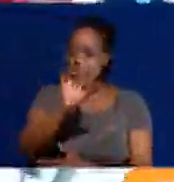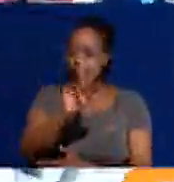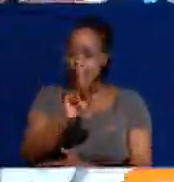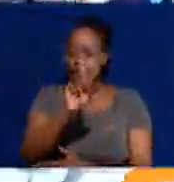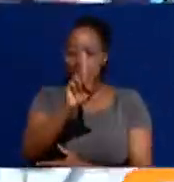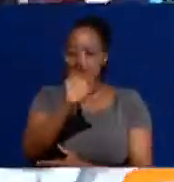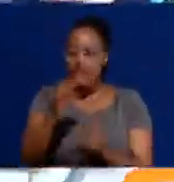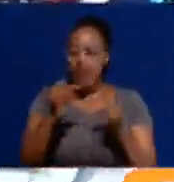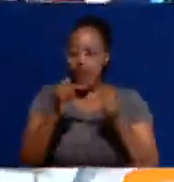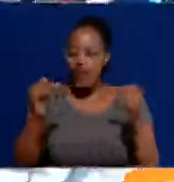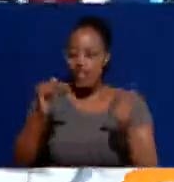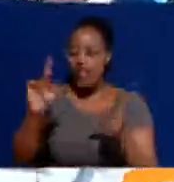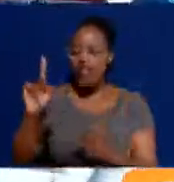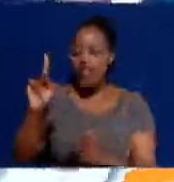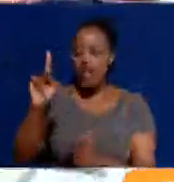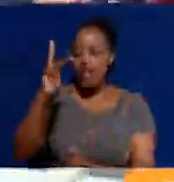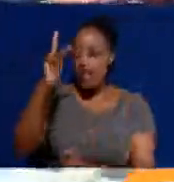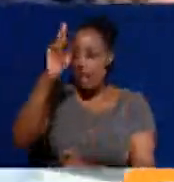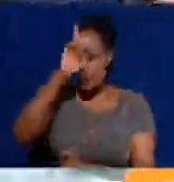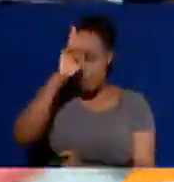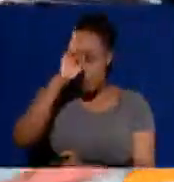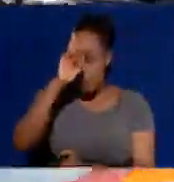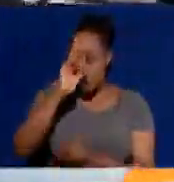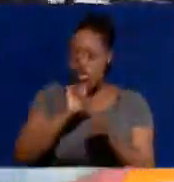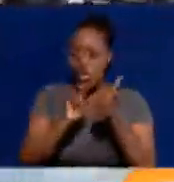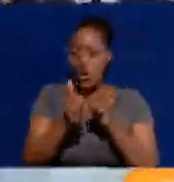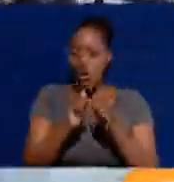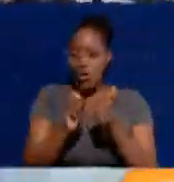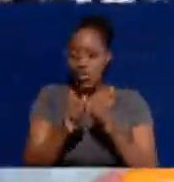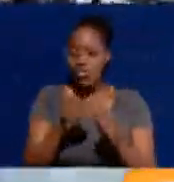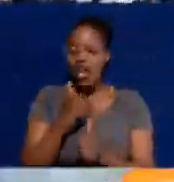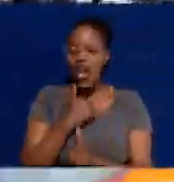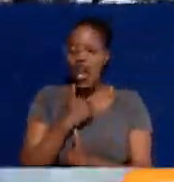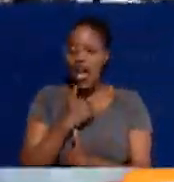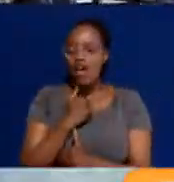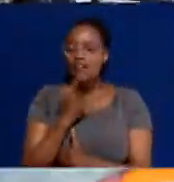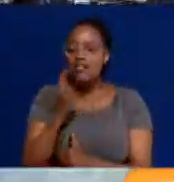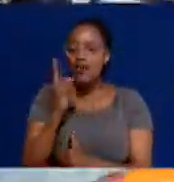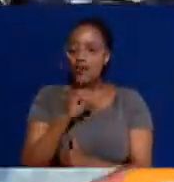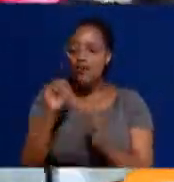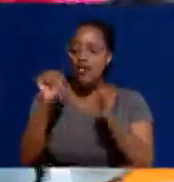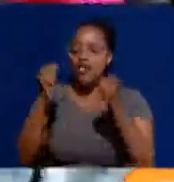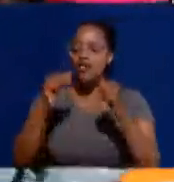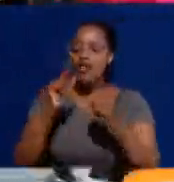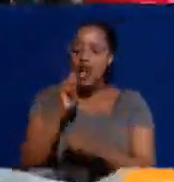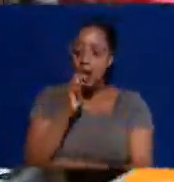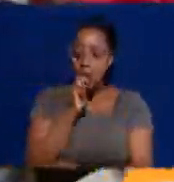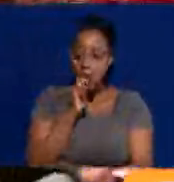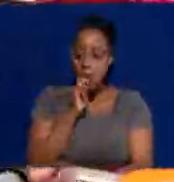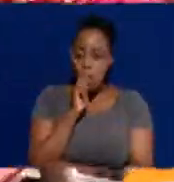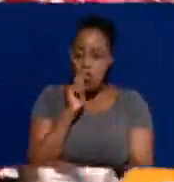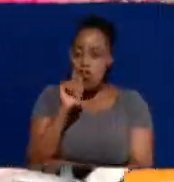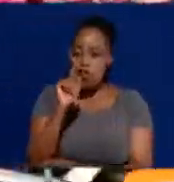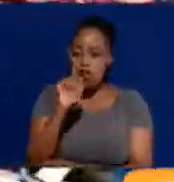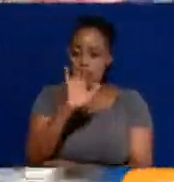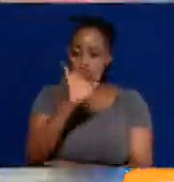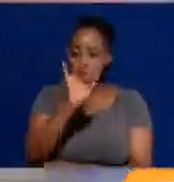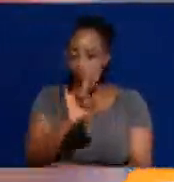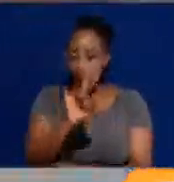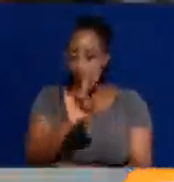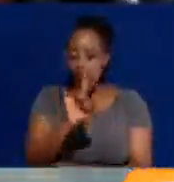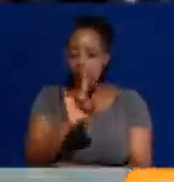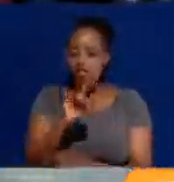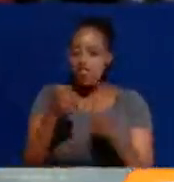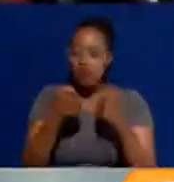versus police contest, Kelvin Maina of KDF was saved by the referee in the 51-kilogram flyweight